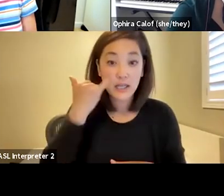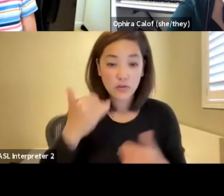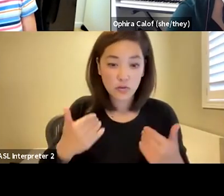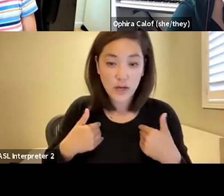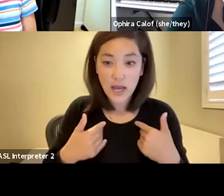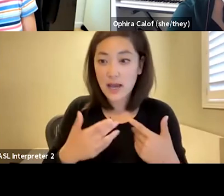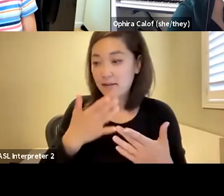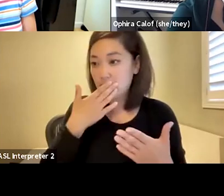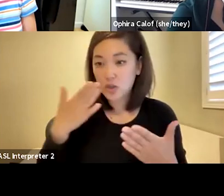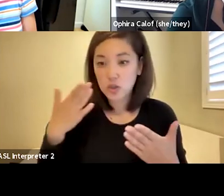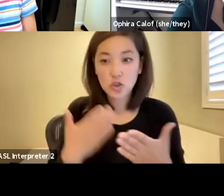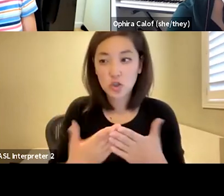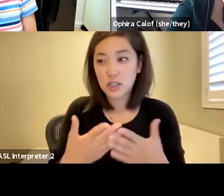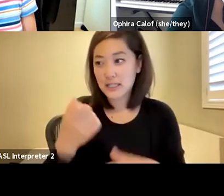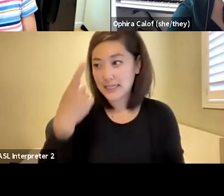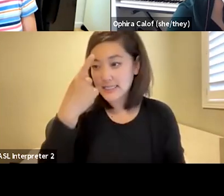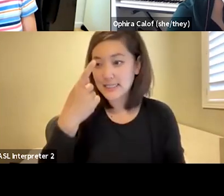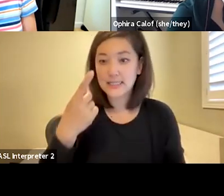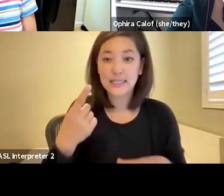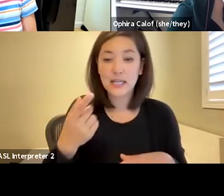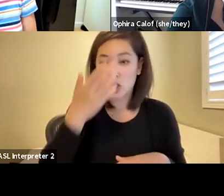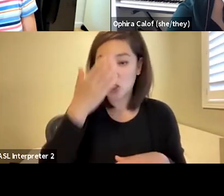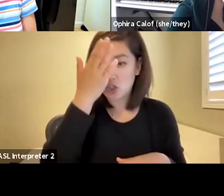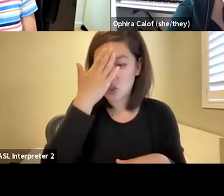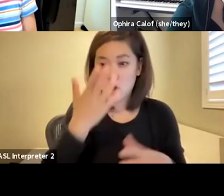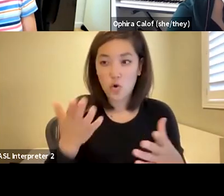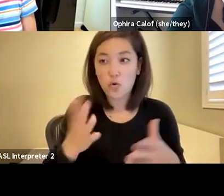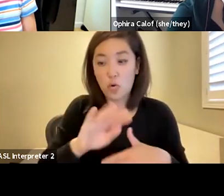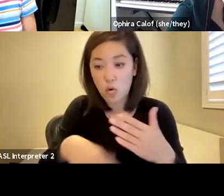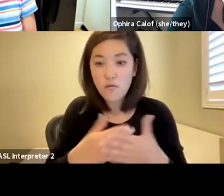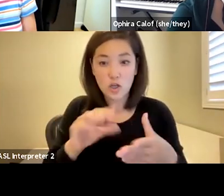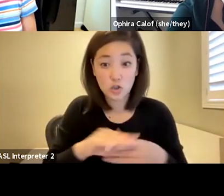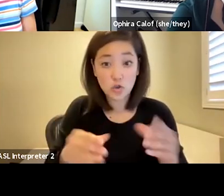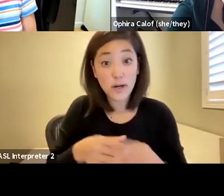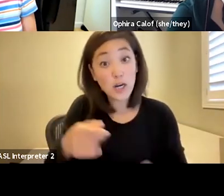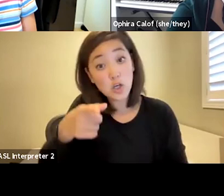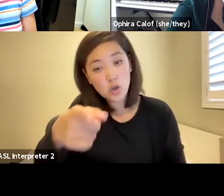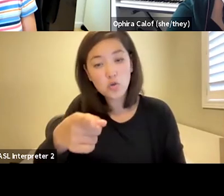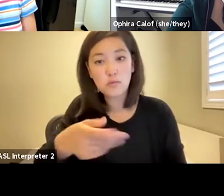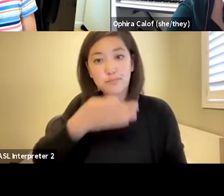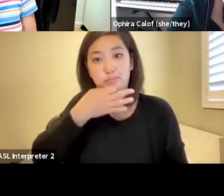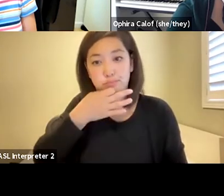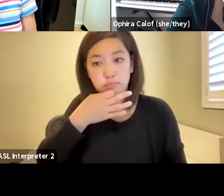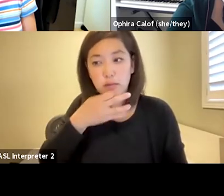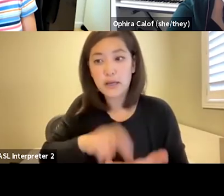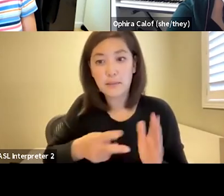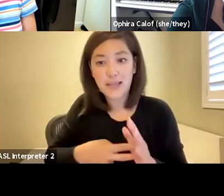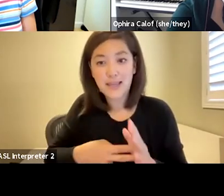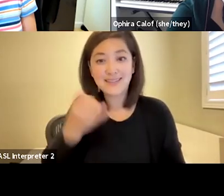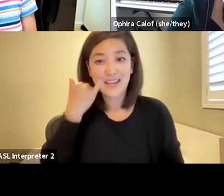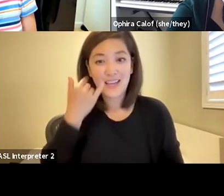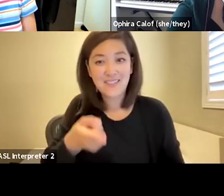what that is and you make sure you're the right person to tell this story, then, you know, the pitch will really resonate with people if it's coming from a really